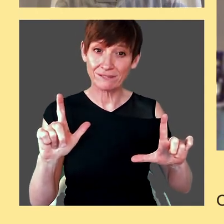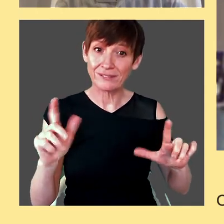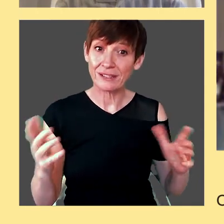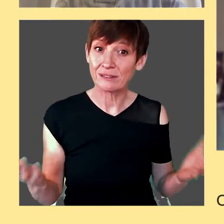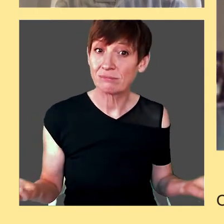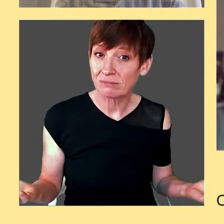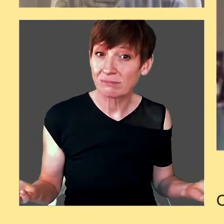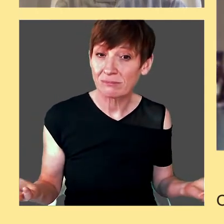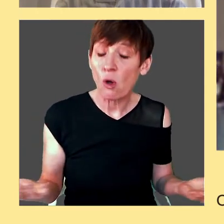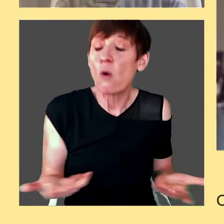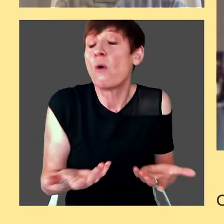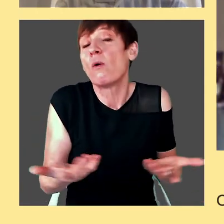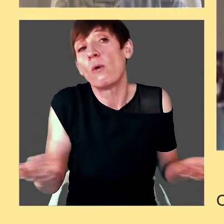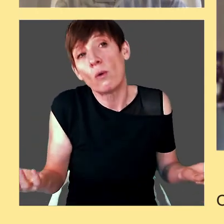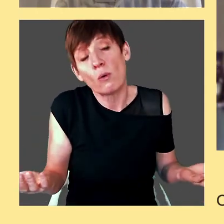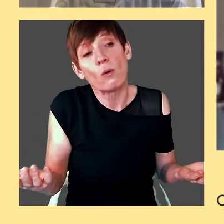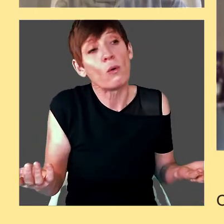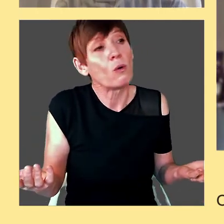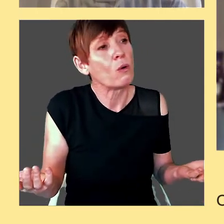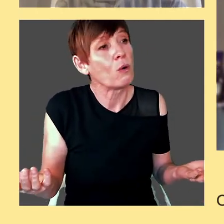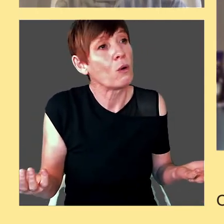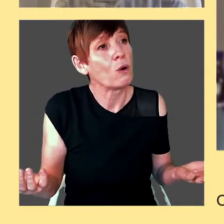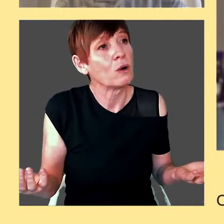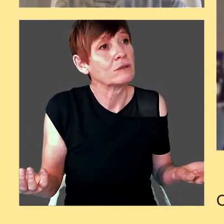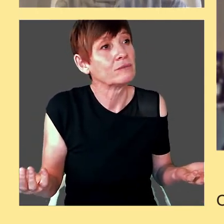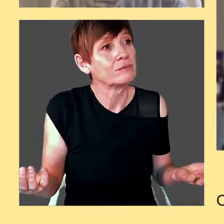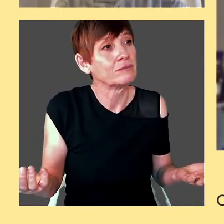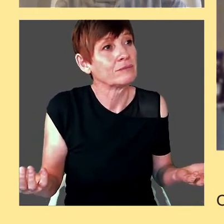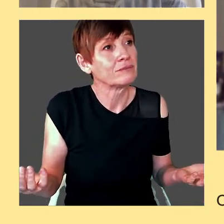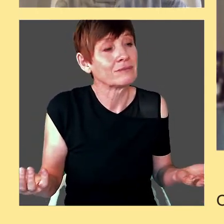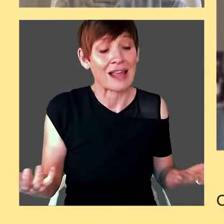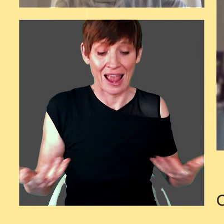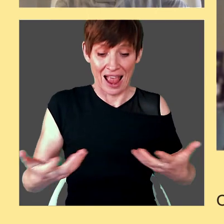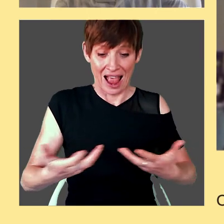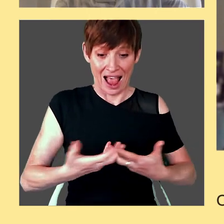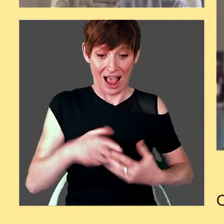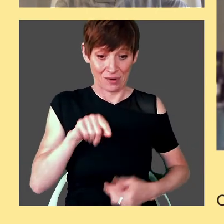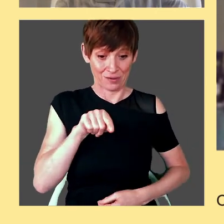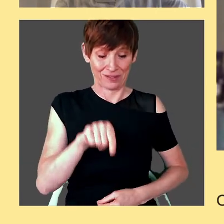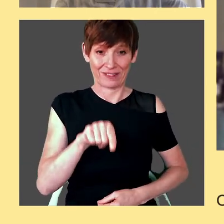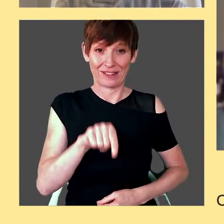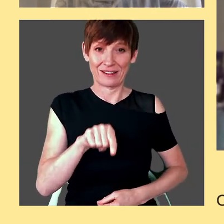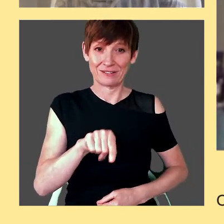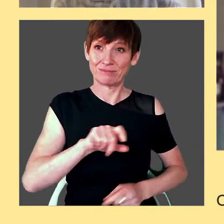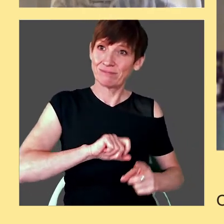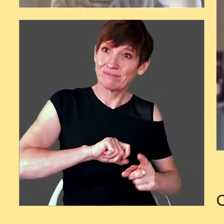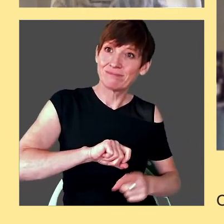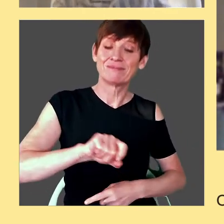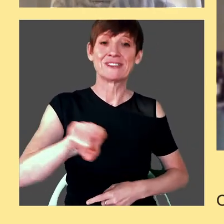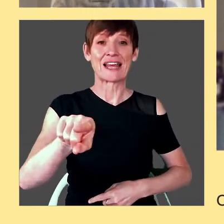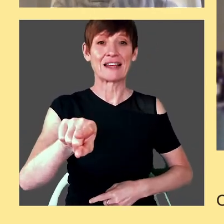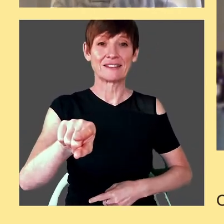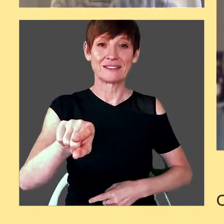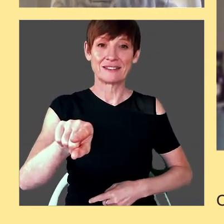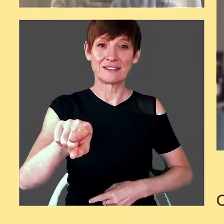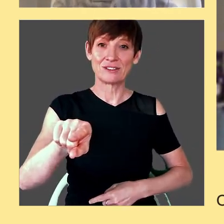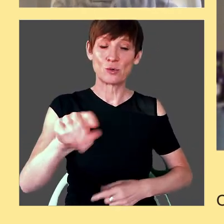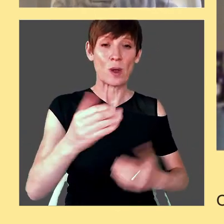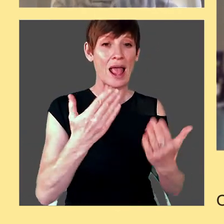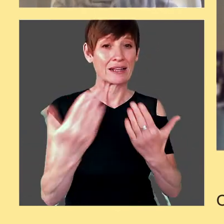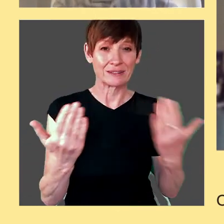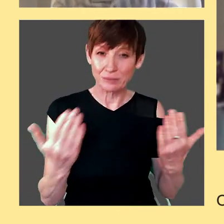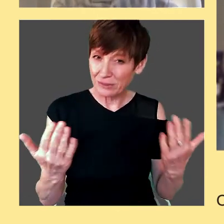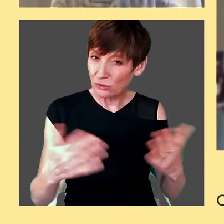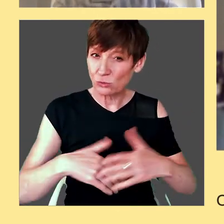Or how can you send this artwork to some exhibition or